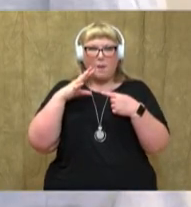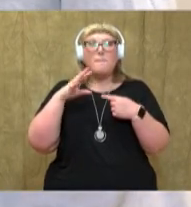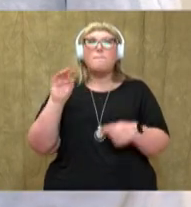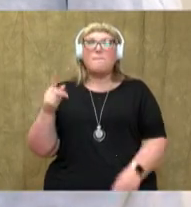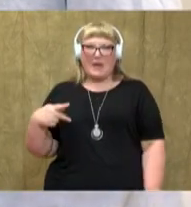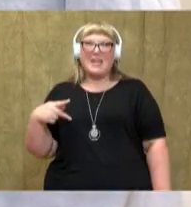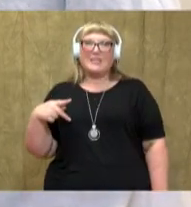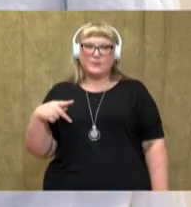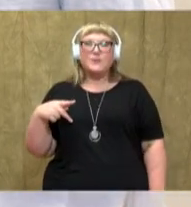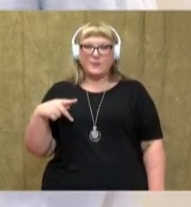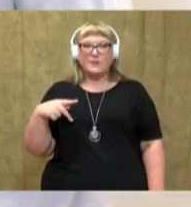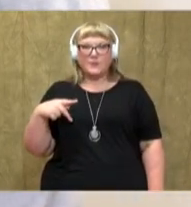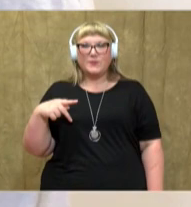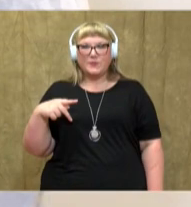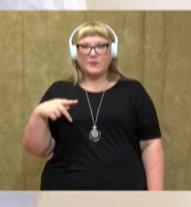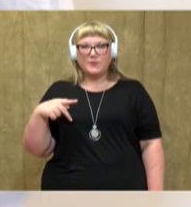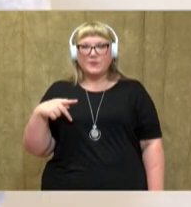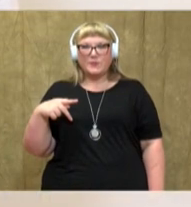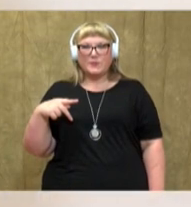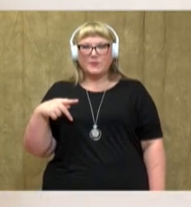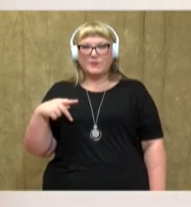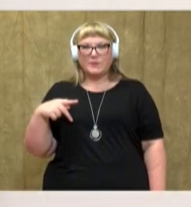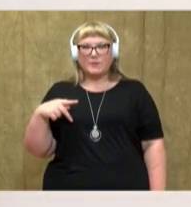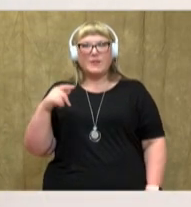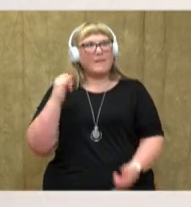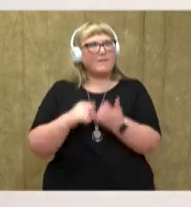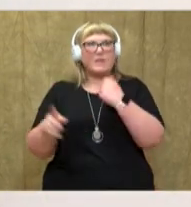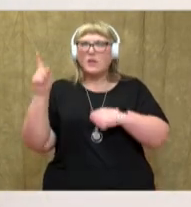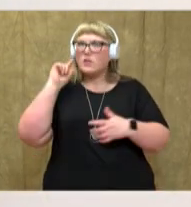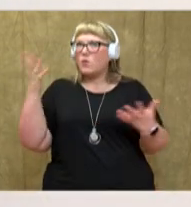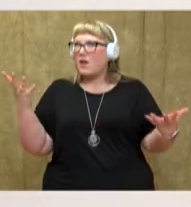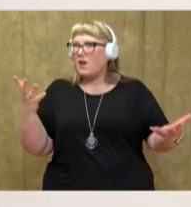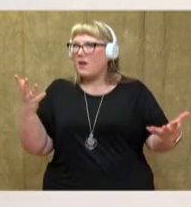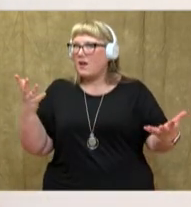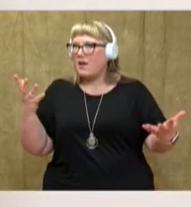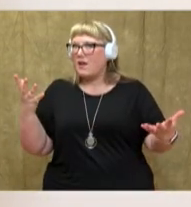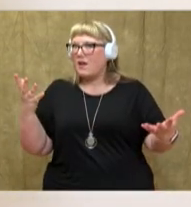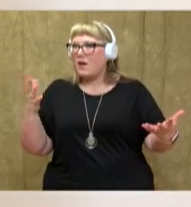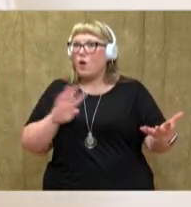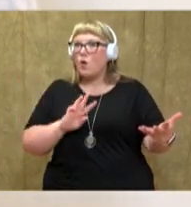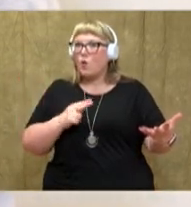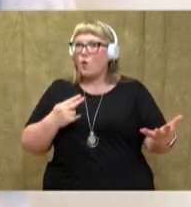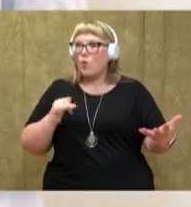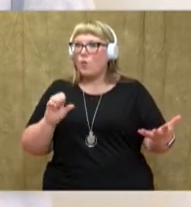Wisp. What letter is making the final sound we hear in the word wisp?